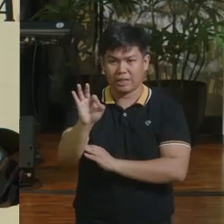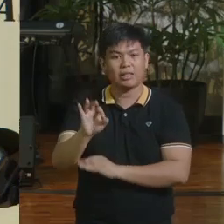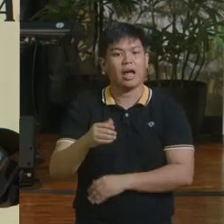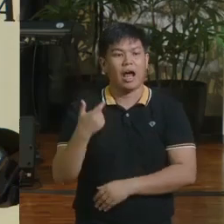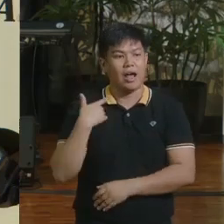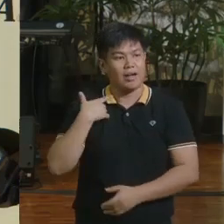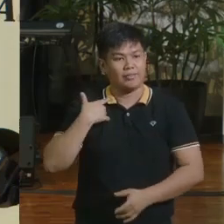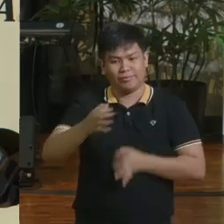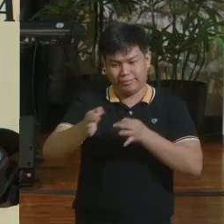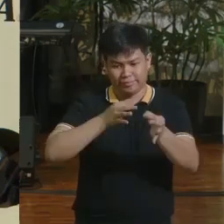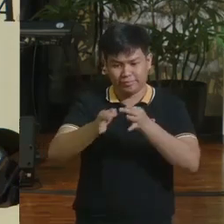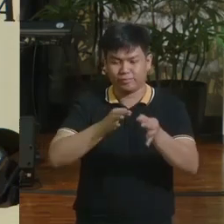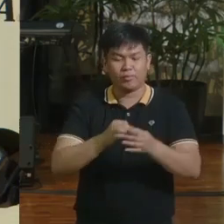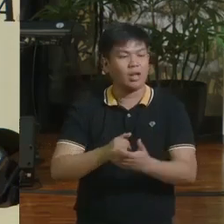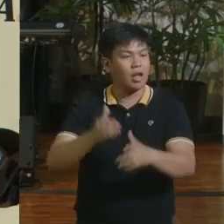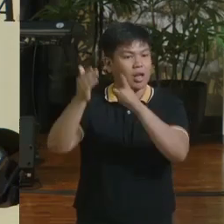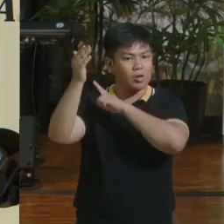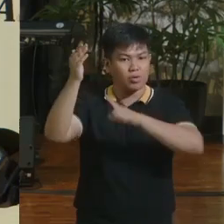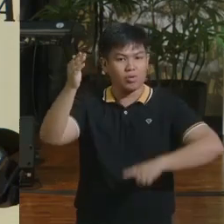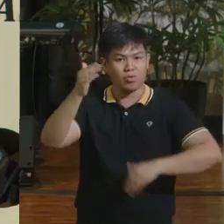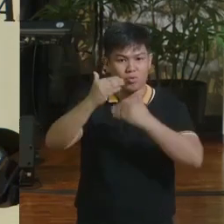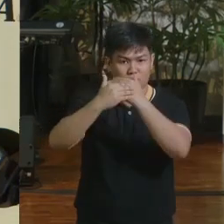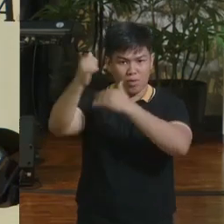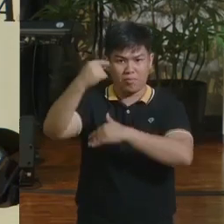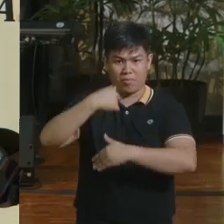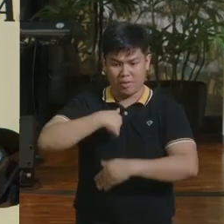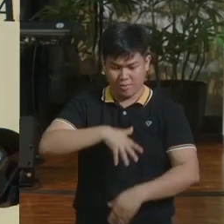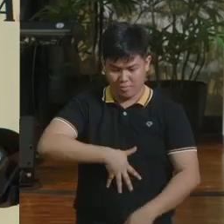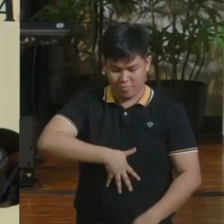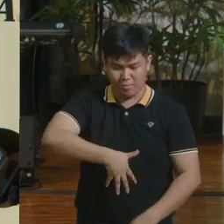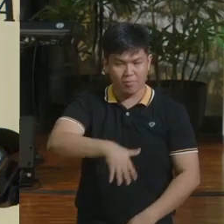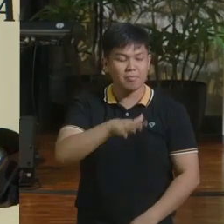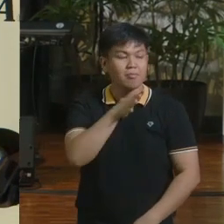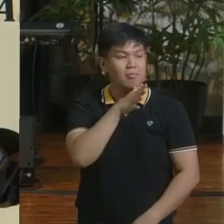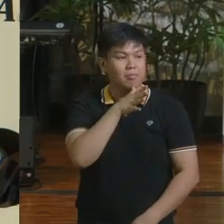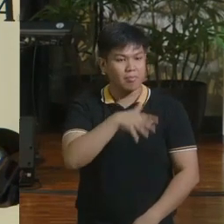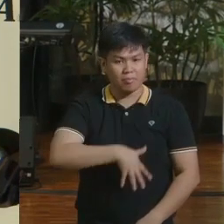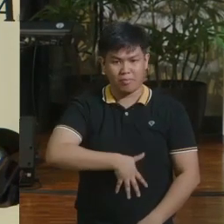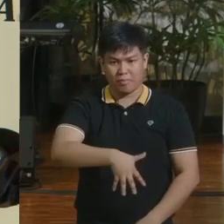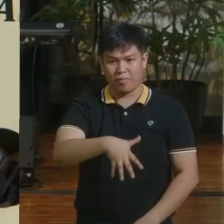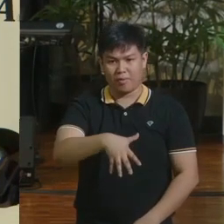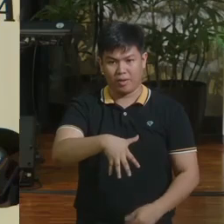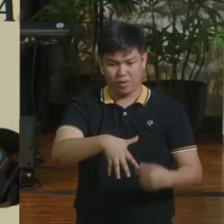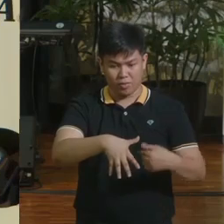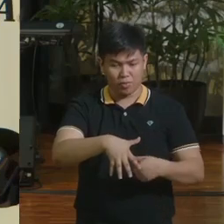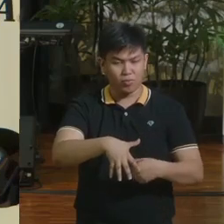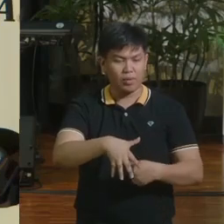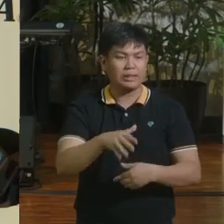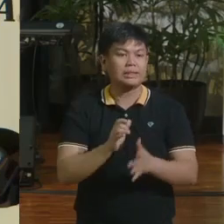Isaiah dito. The Lord called me from the womb. Ang dinidescribe niya dito si Messiah.